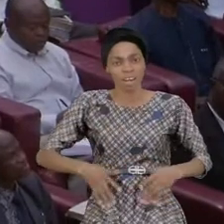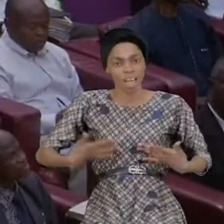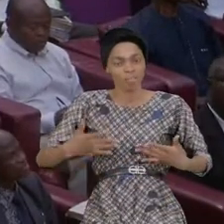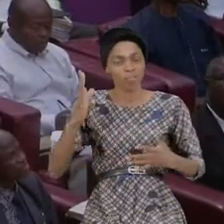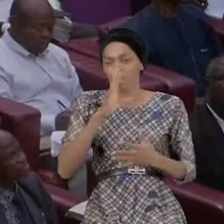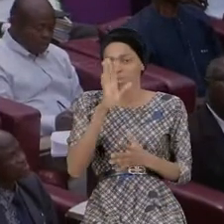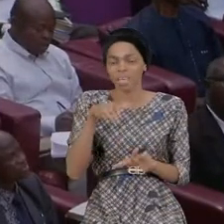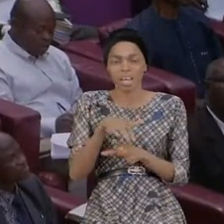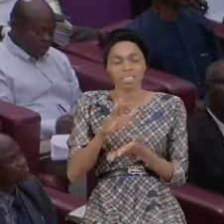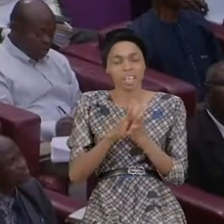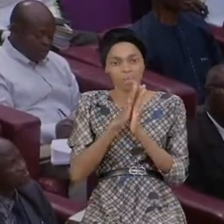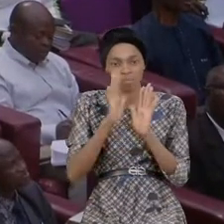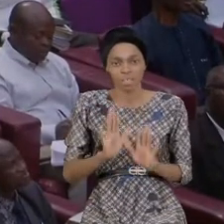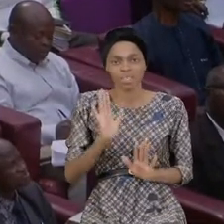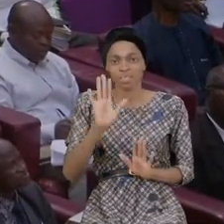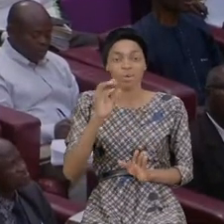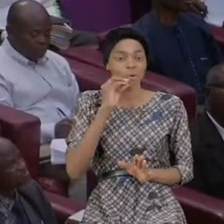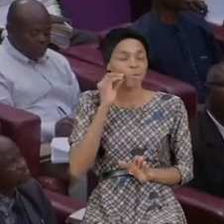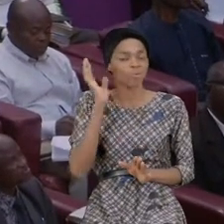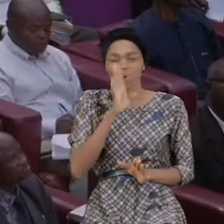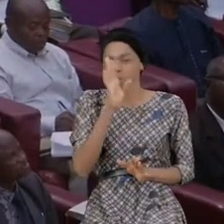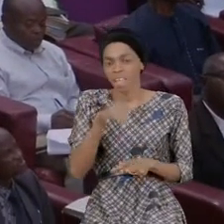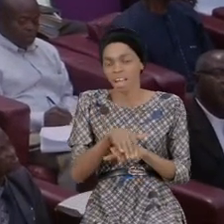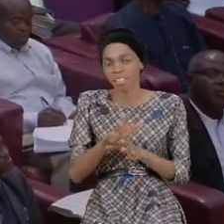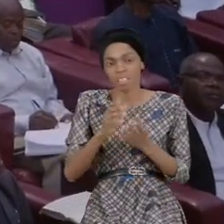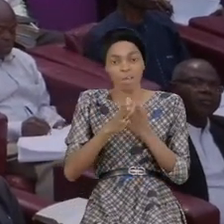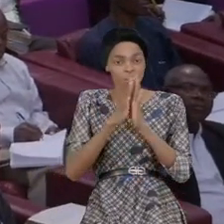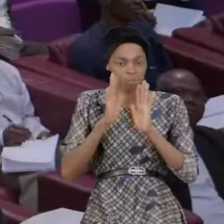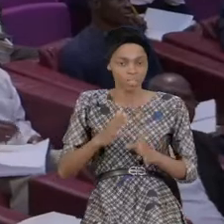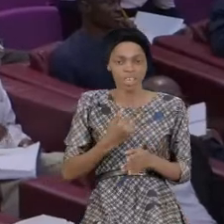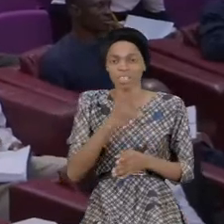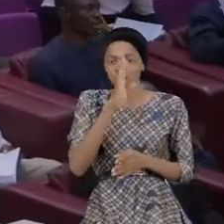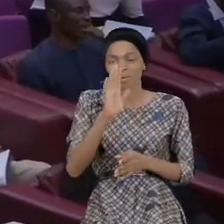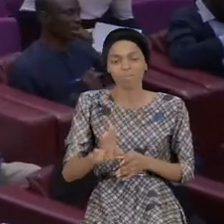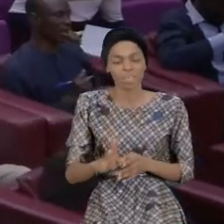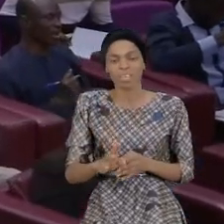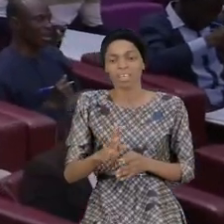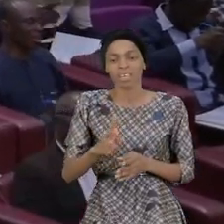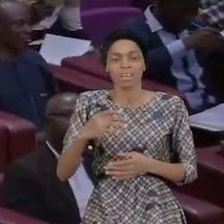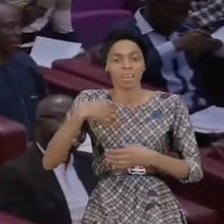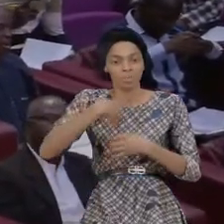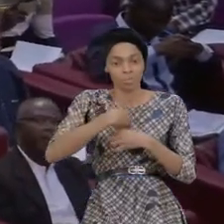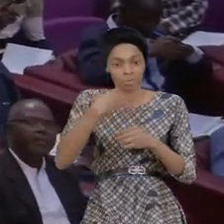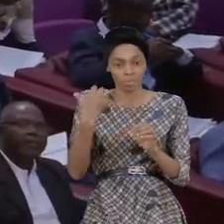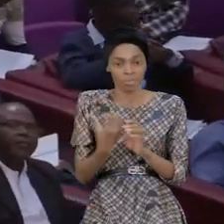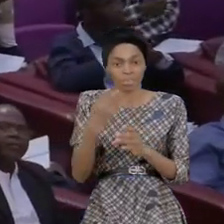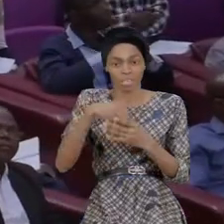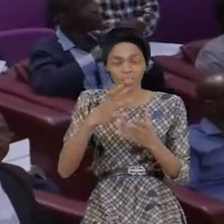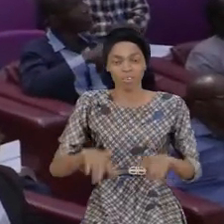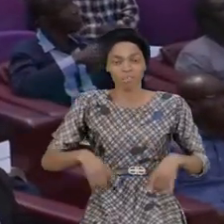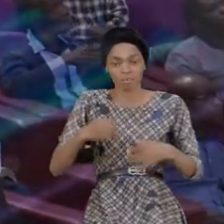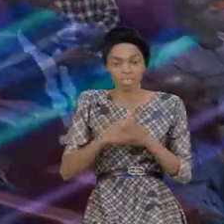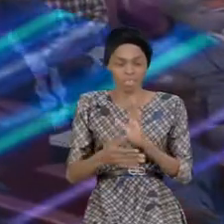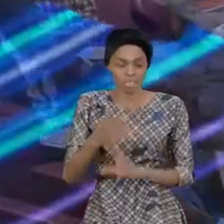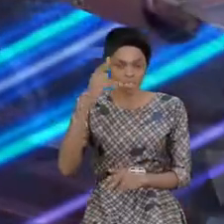at peace. There'll be reproduction in your family in Jesus' name. There